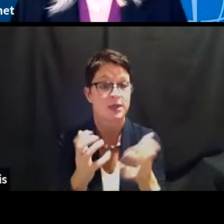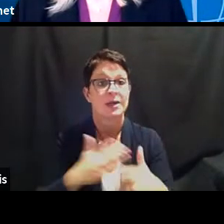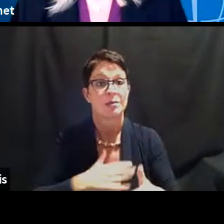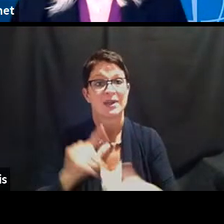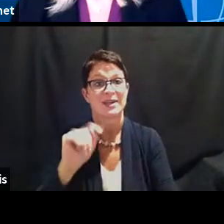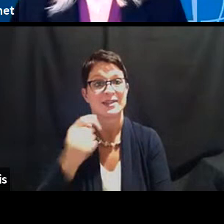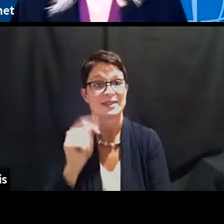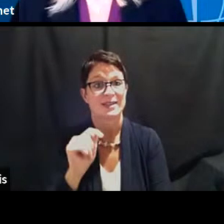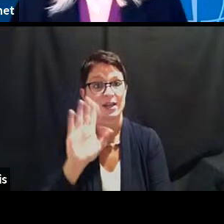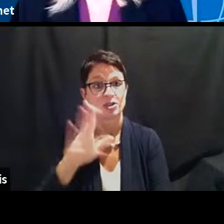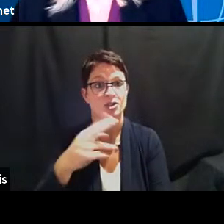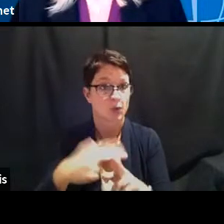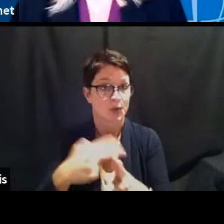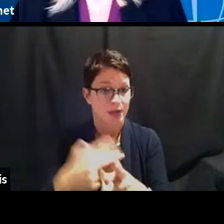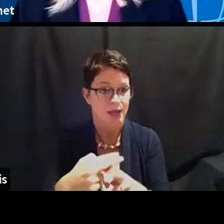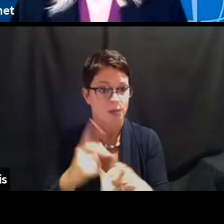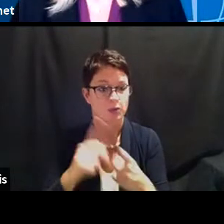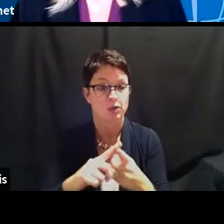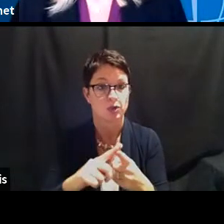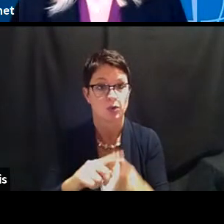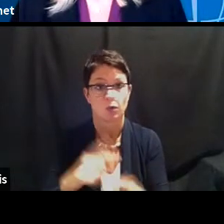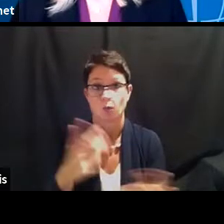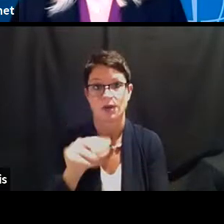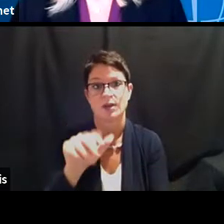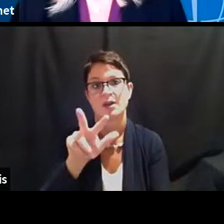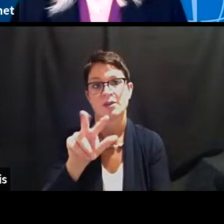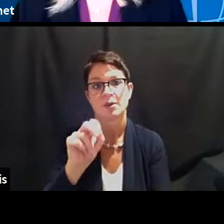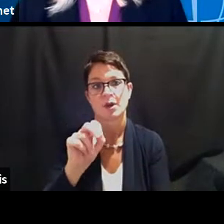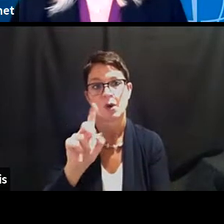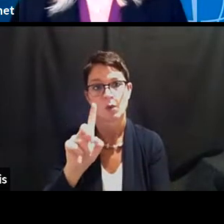your name to area code